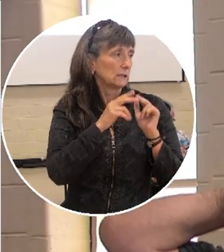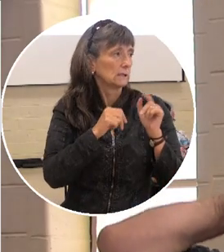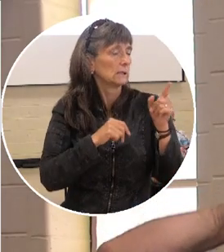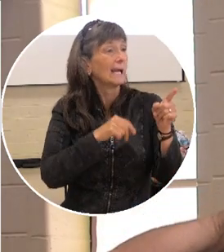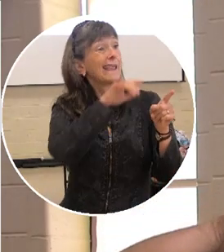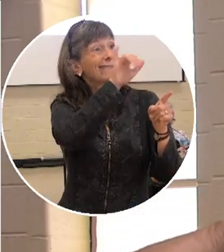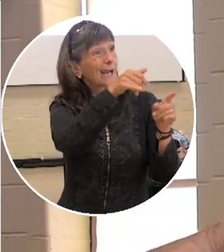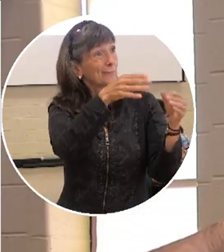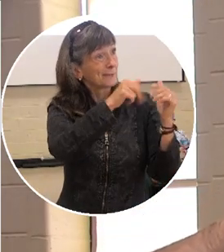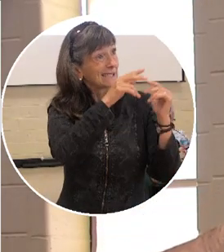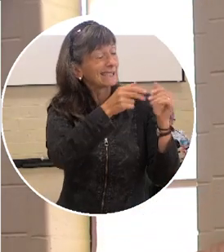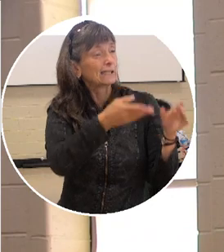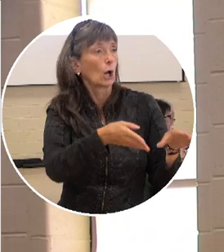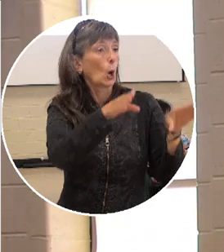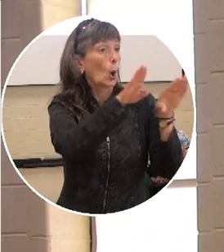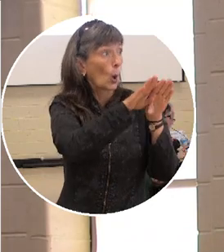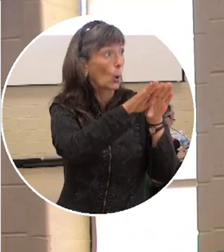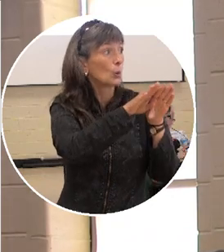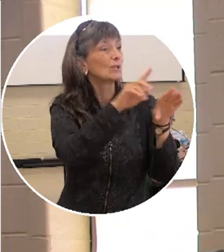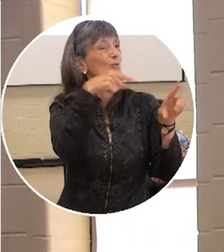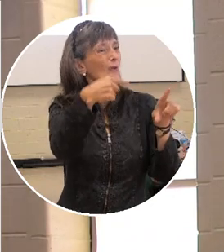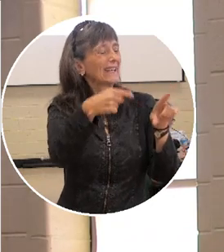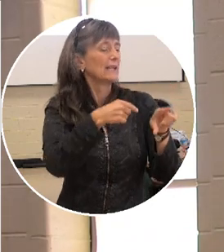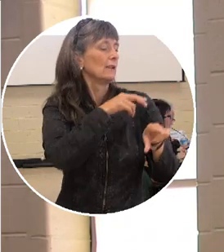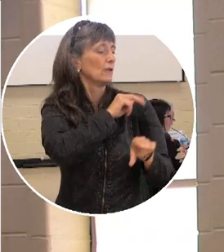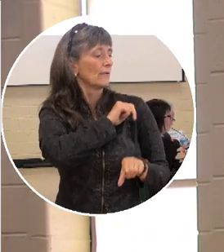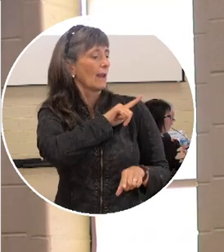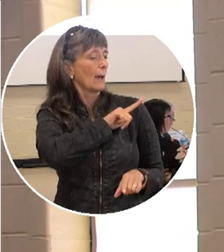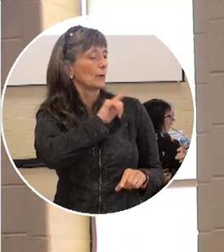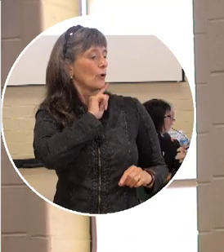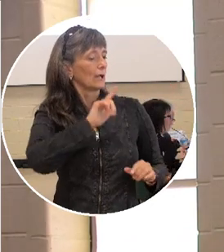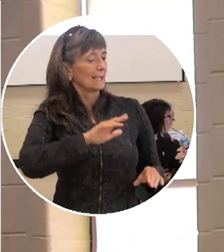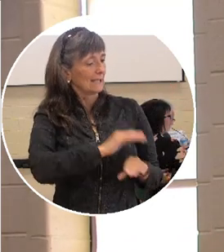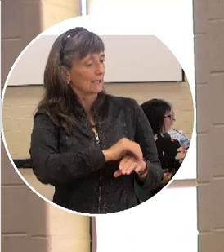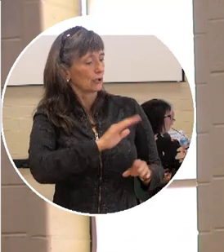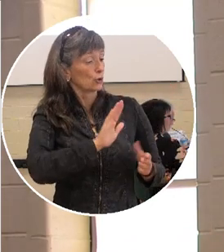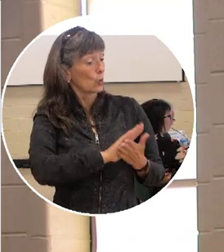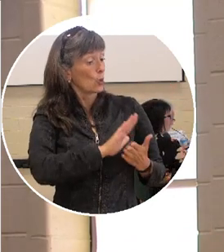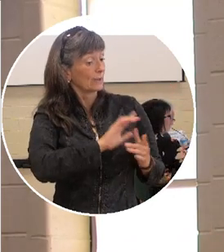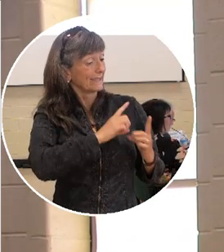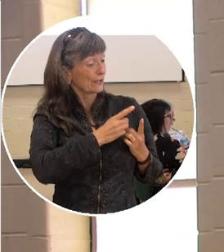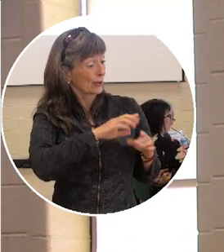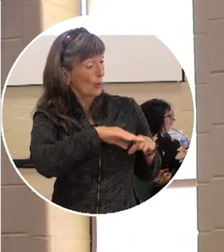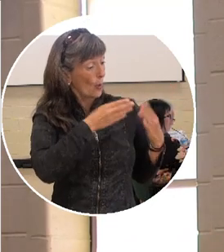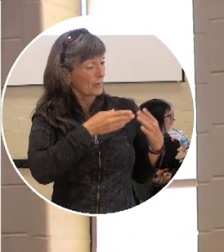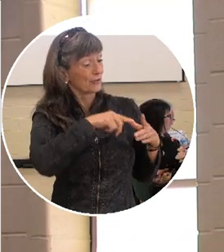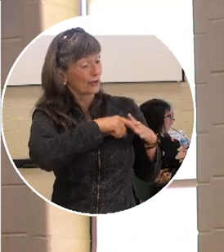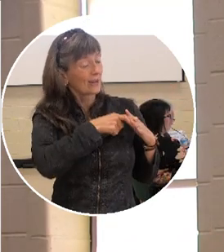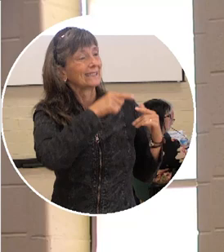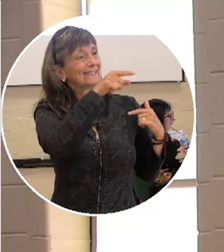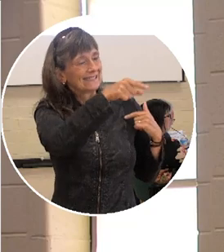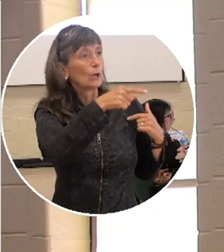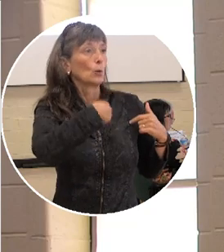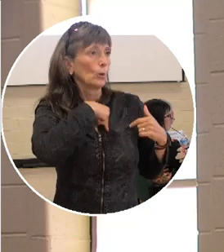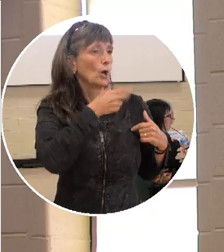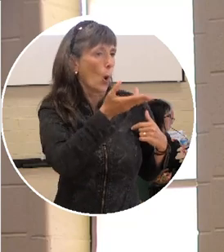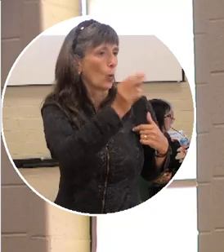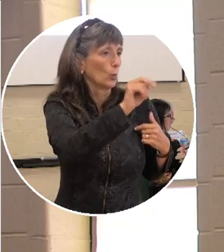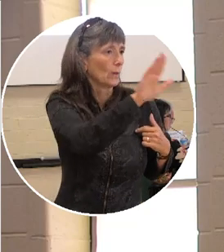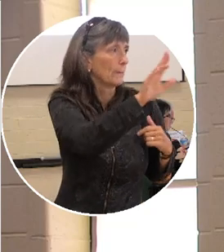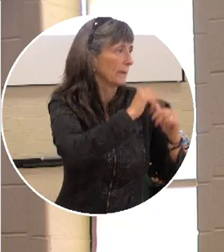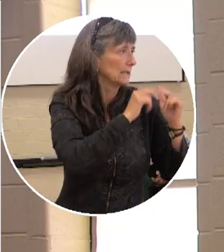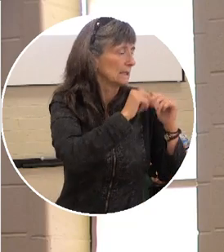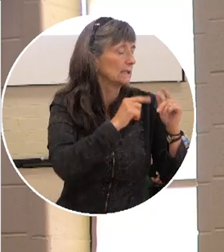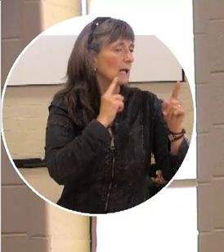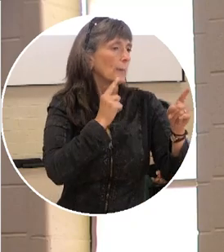building was closed with the formation of the Newfoundland and Labrador English School District, and the district has clear title to the property. I would